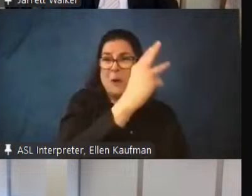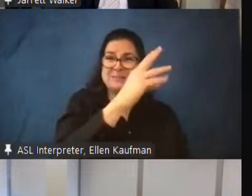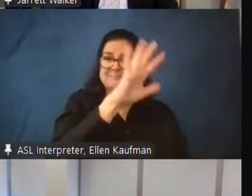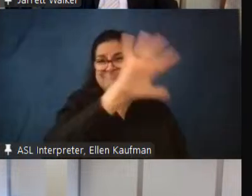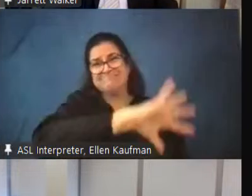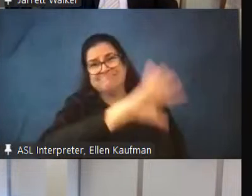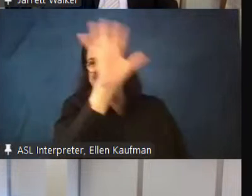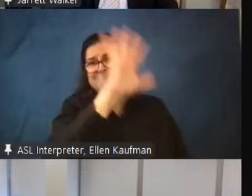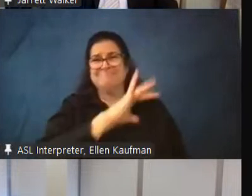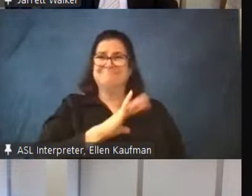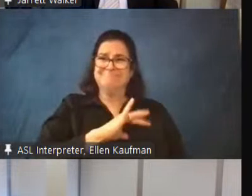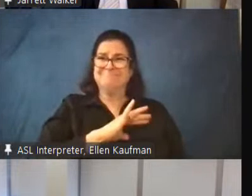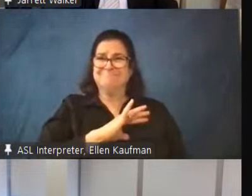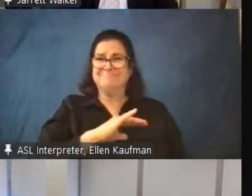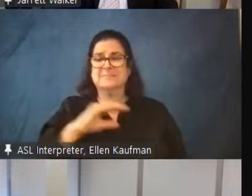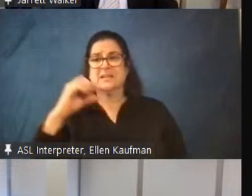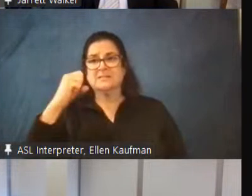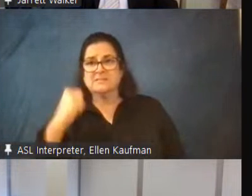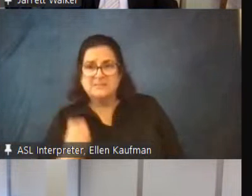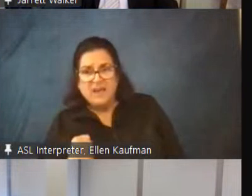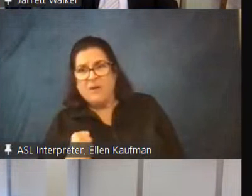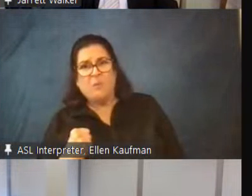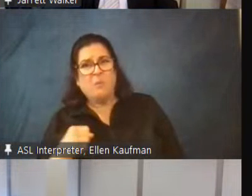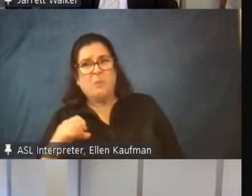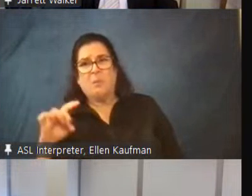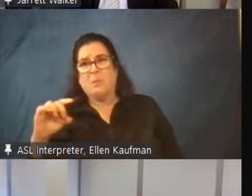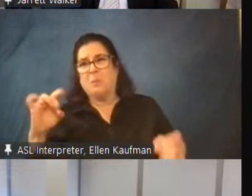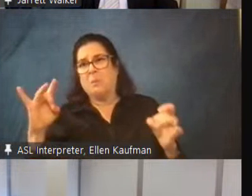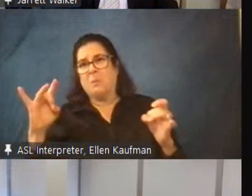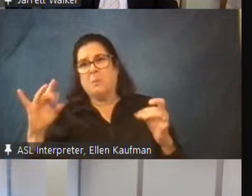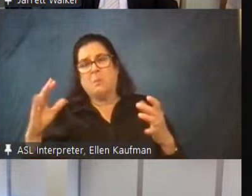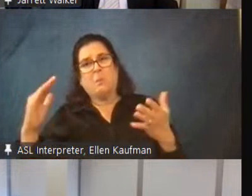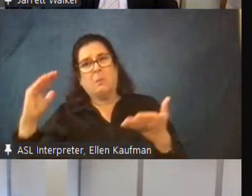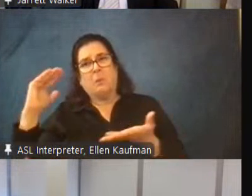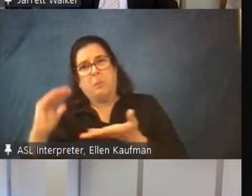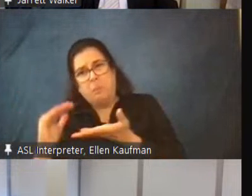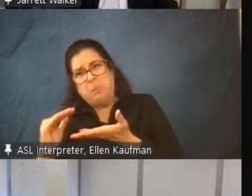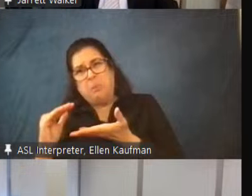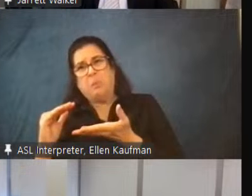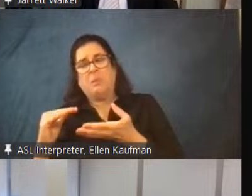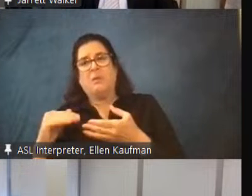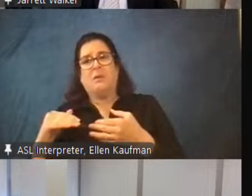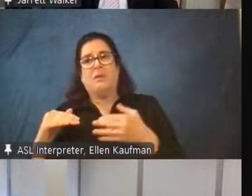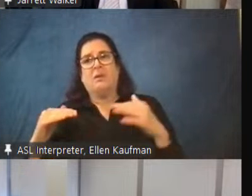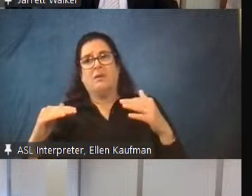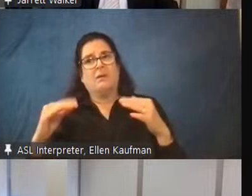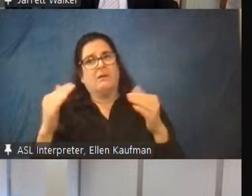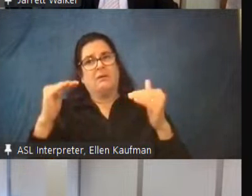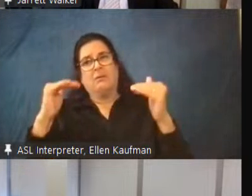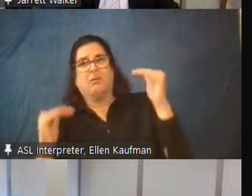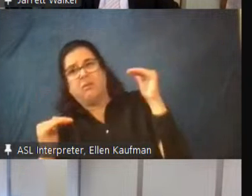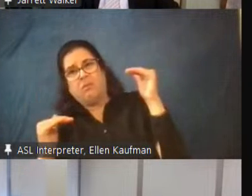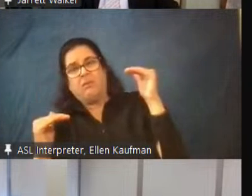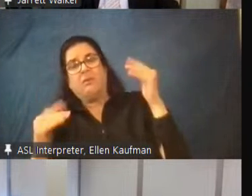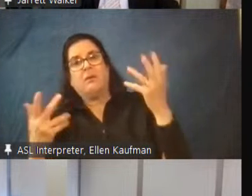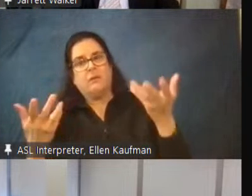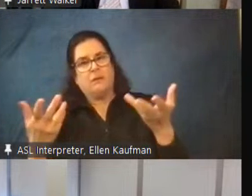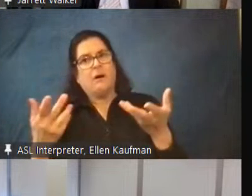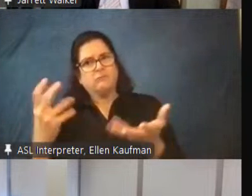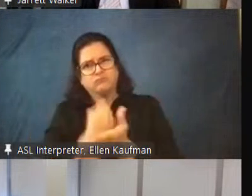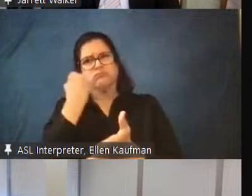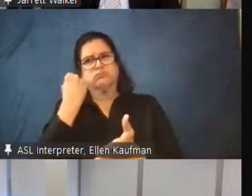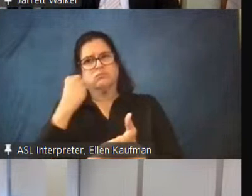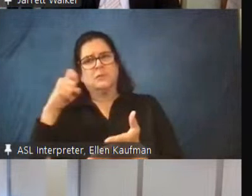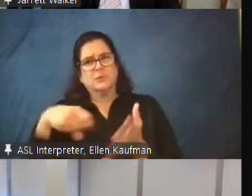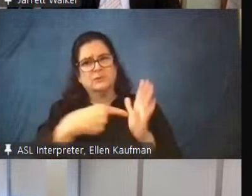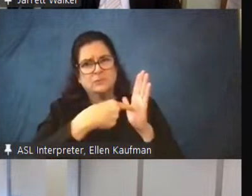clearly, I think that this would be a good tool to gain further support through our legislators